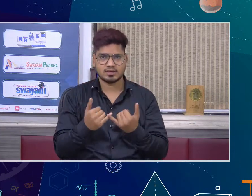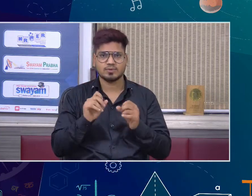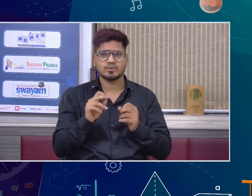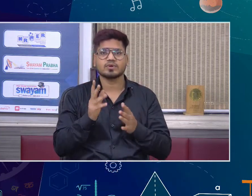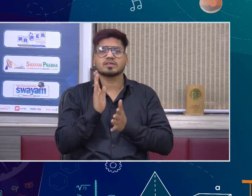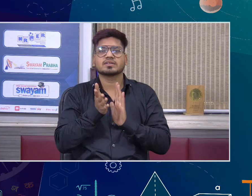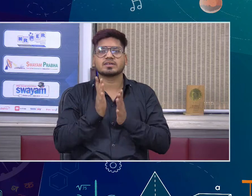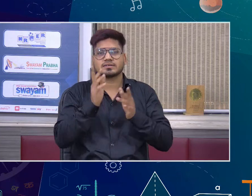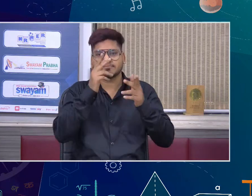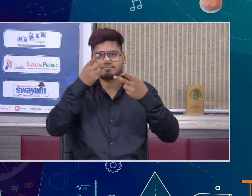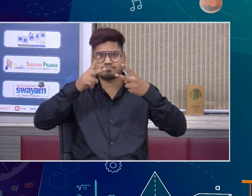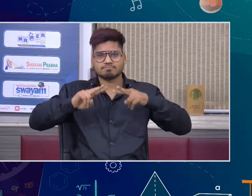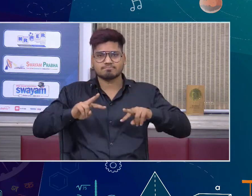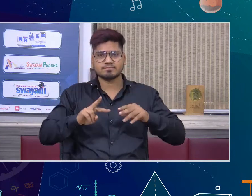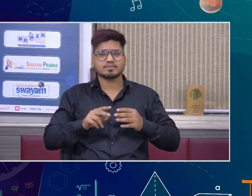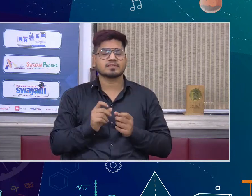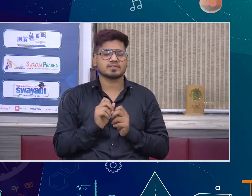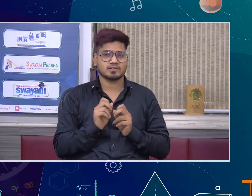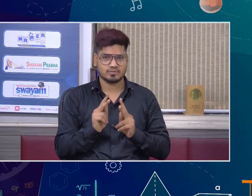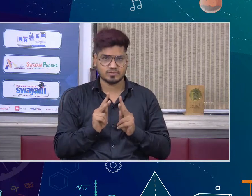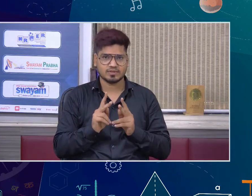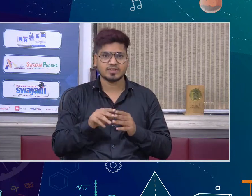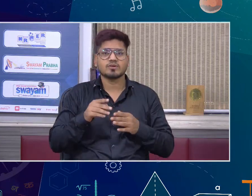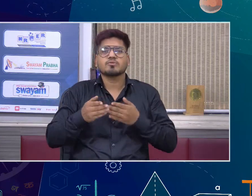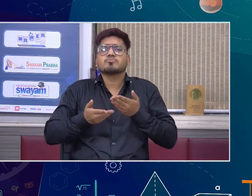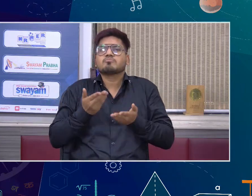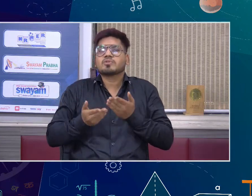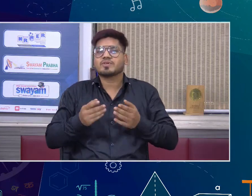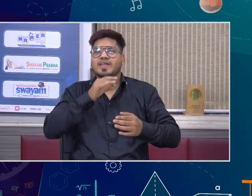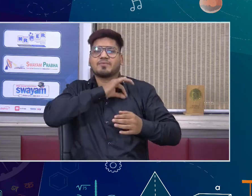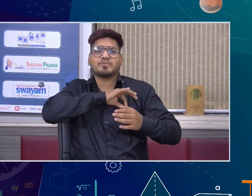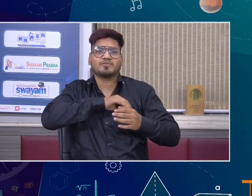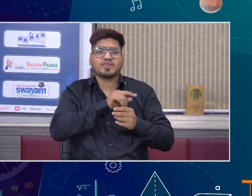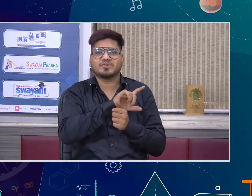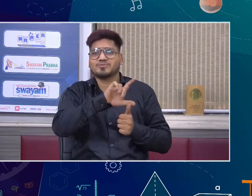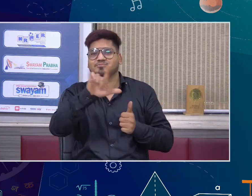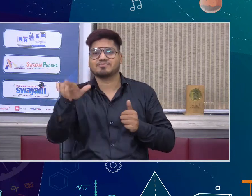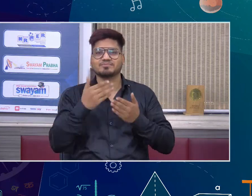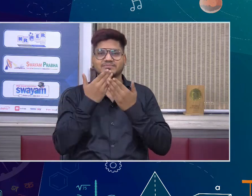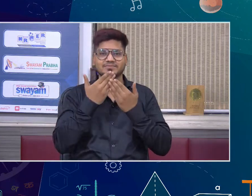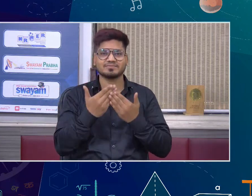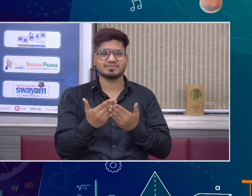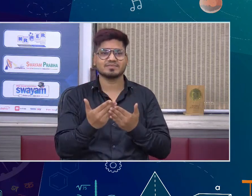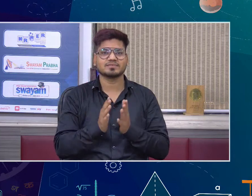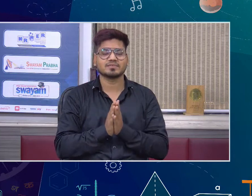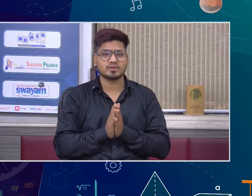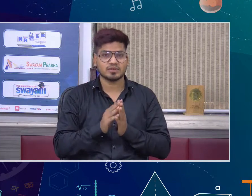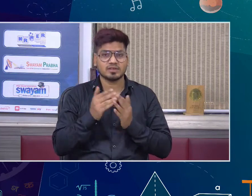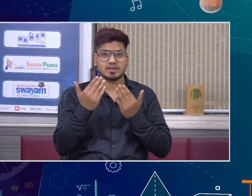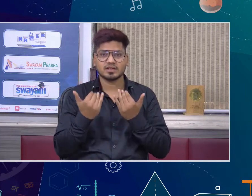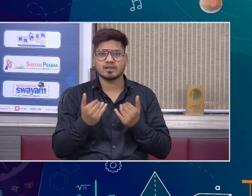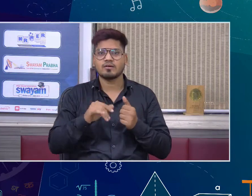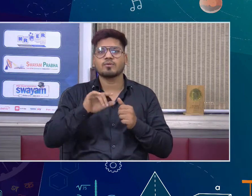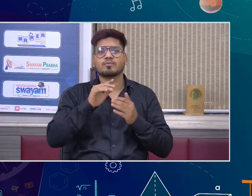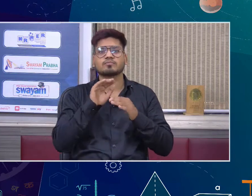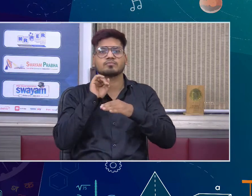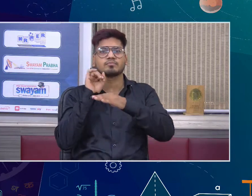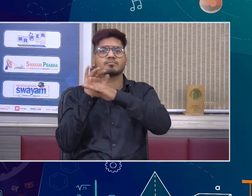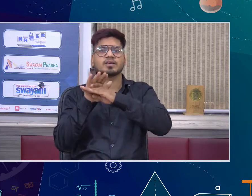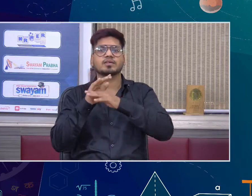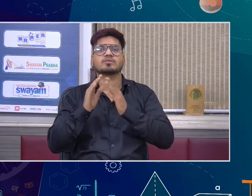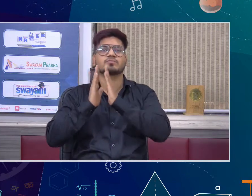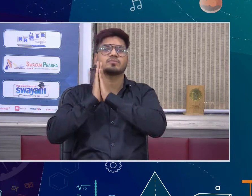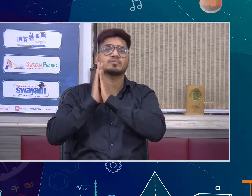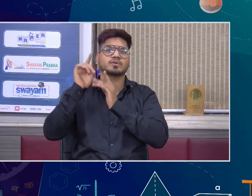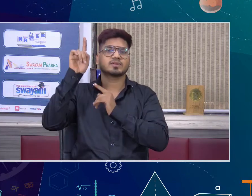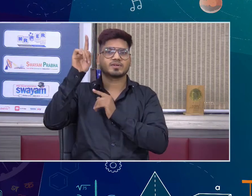language. So I hope all the students will be benefited from this. And the letter to God. Let's start this